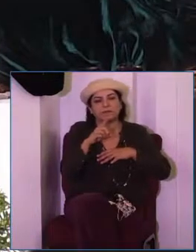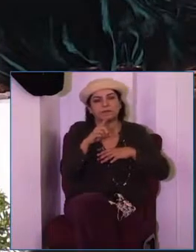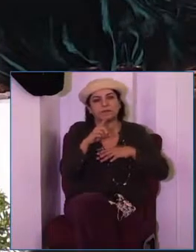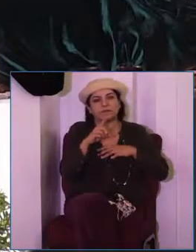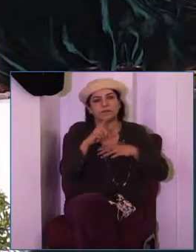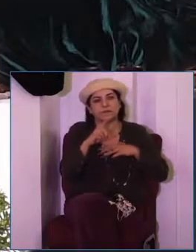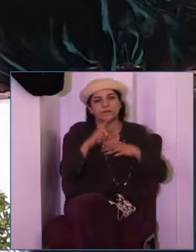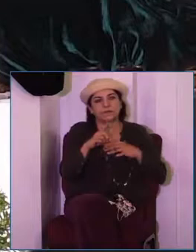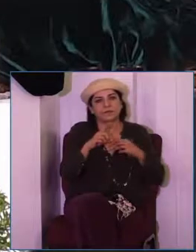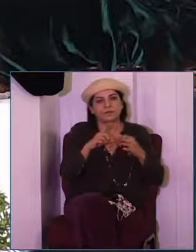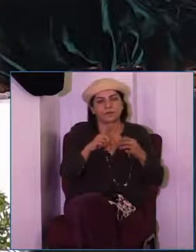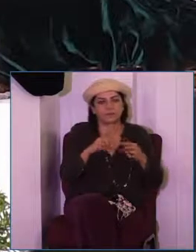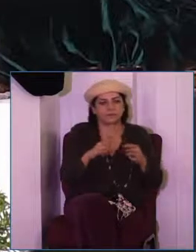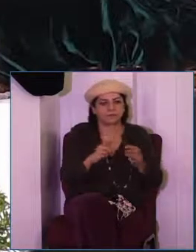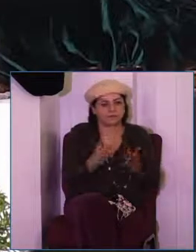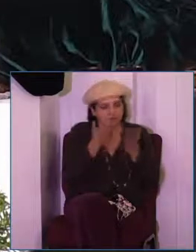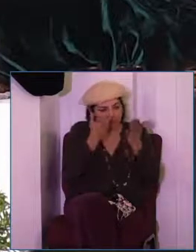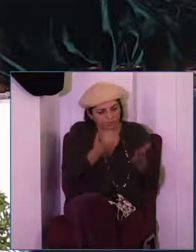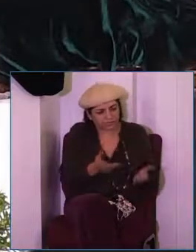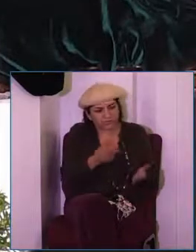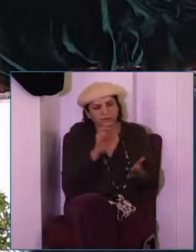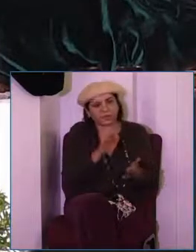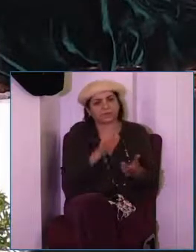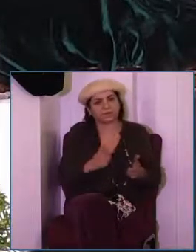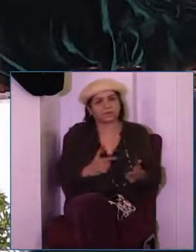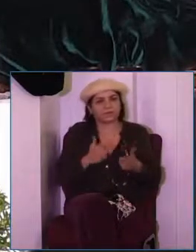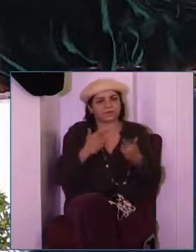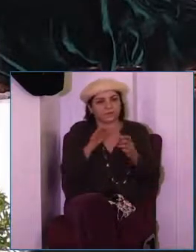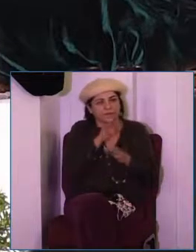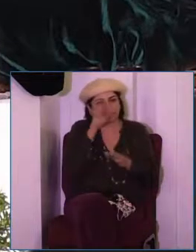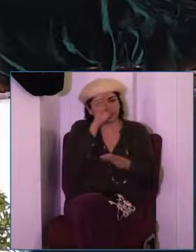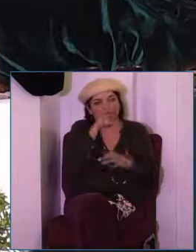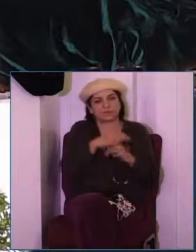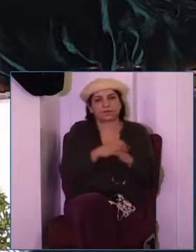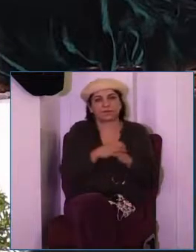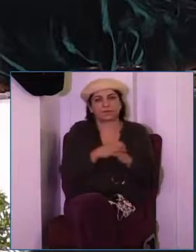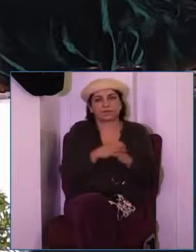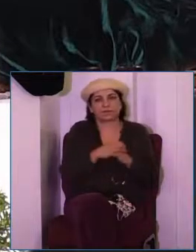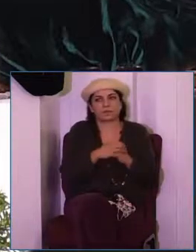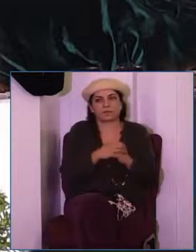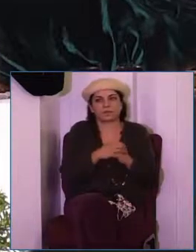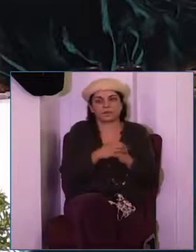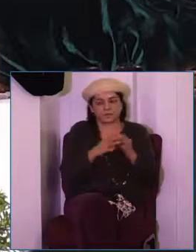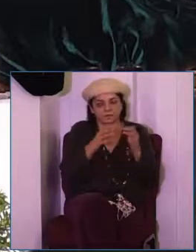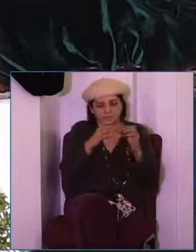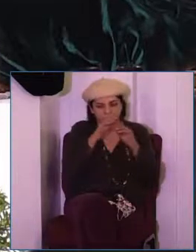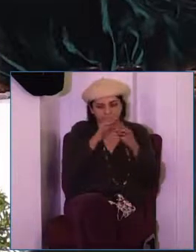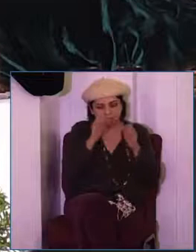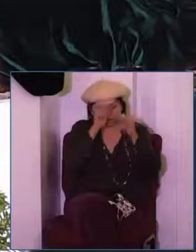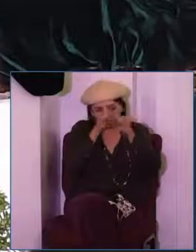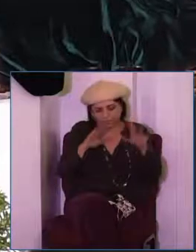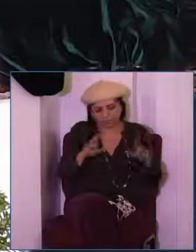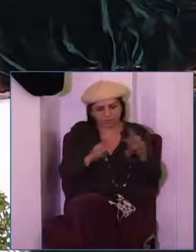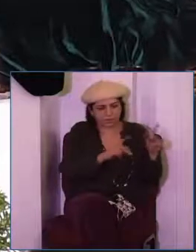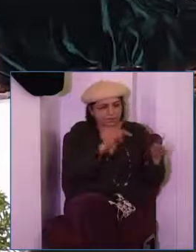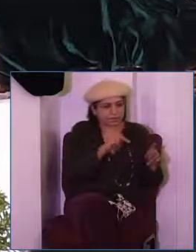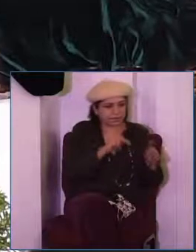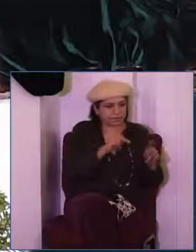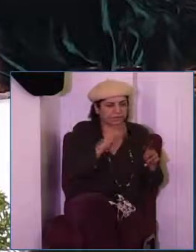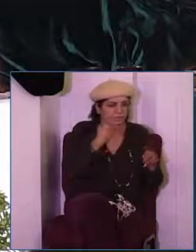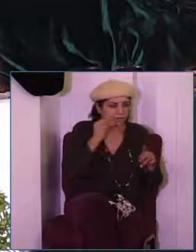spirit upon us at your house of prayer and upon those who are connected with us. And in doing